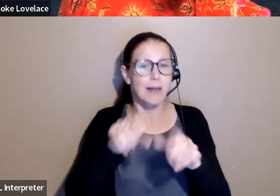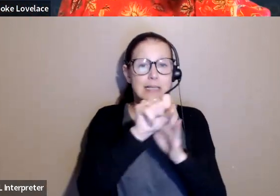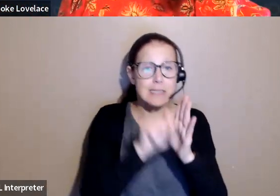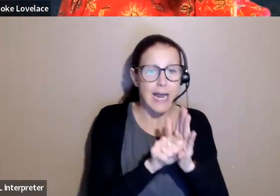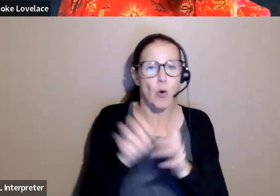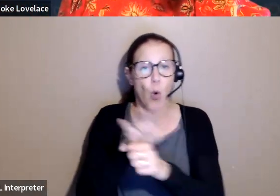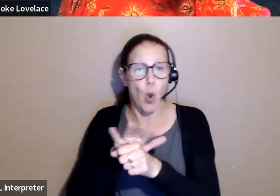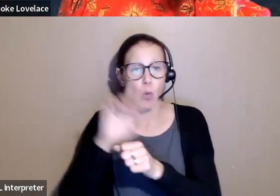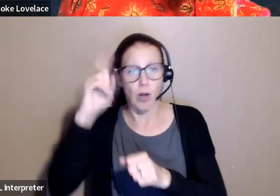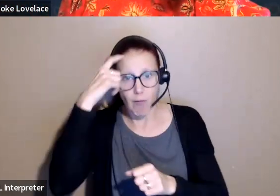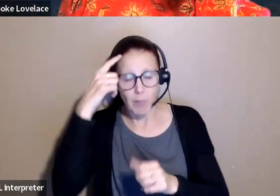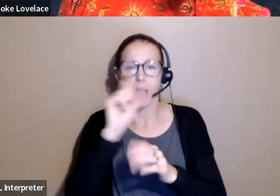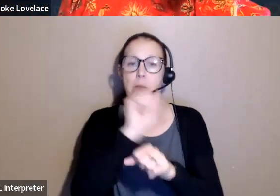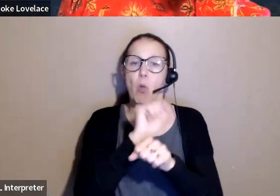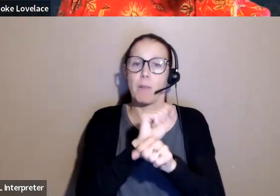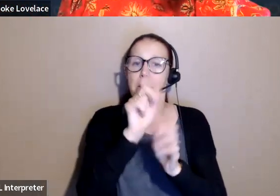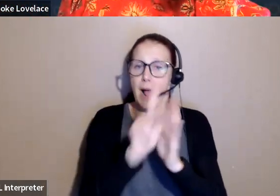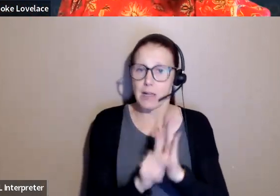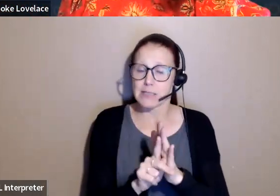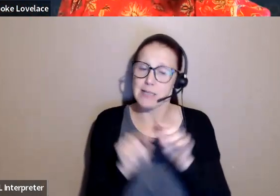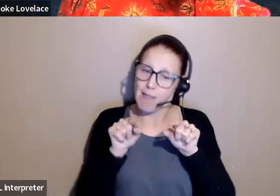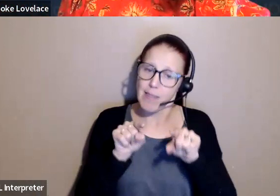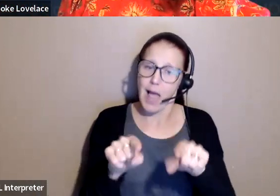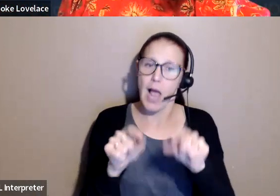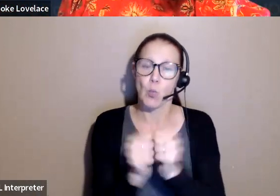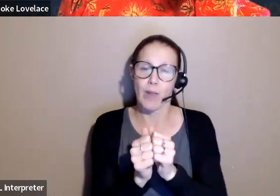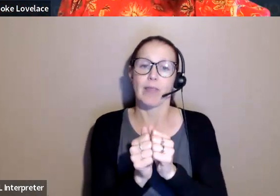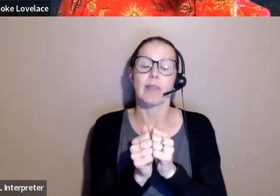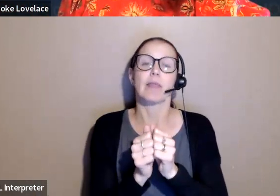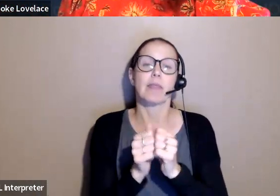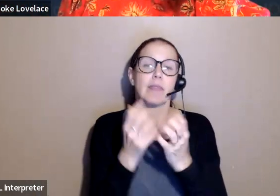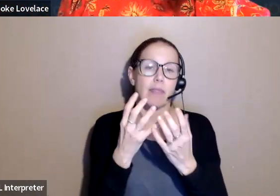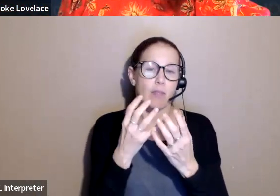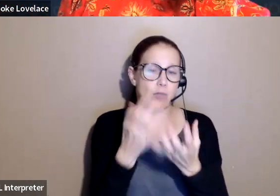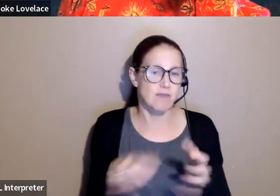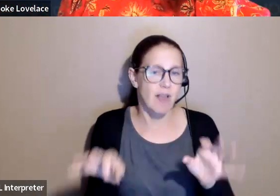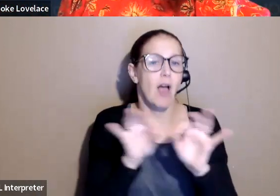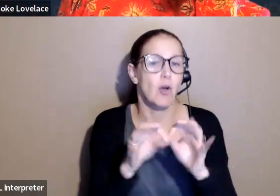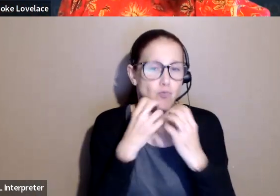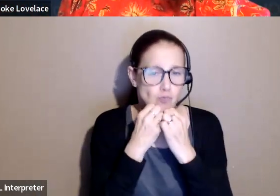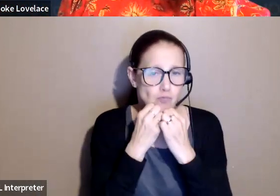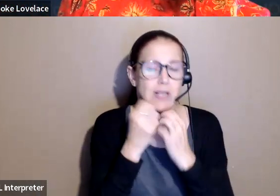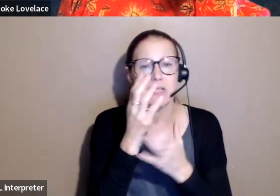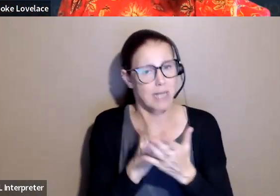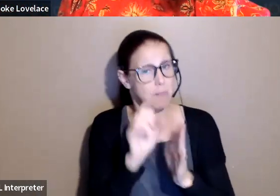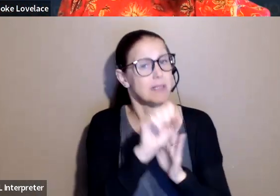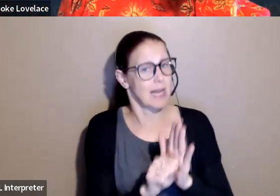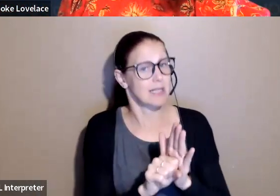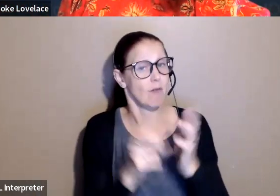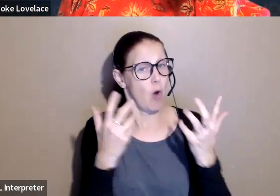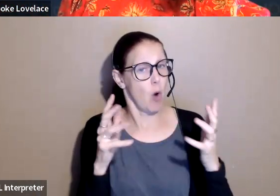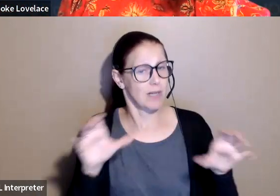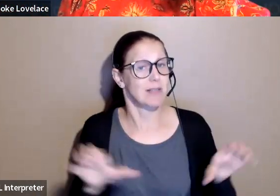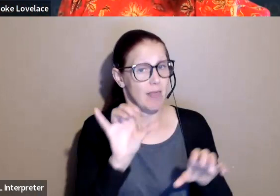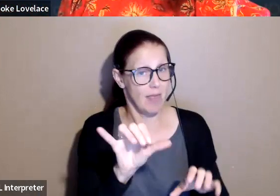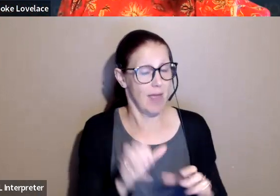employment policies with those values. And some states have gone down that